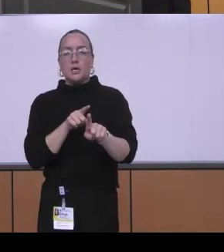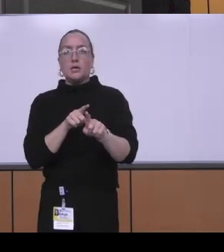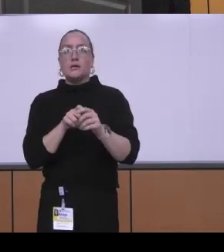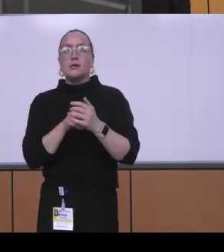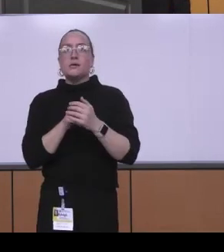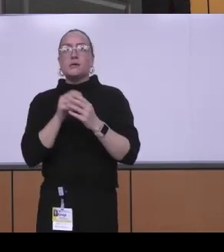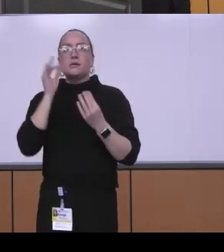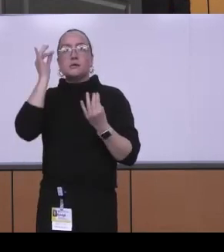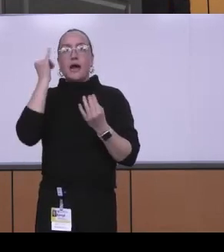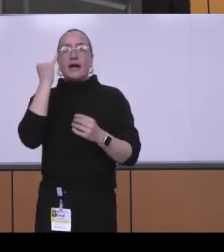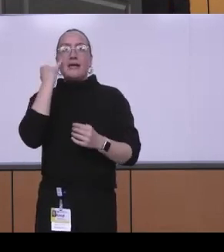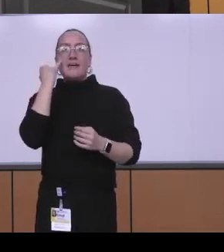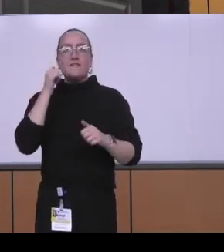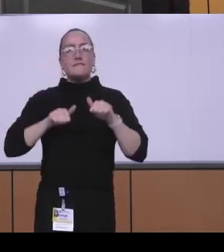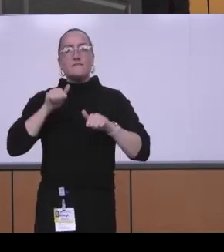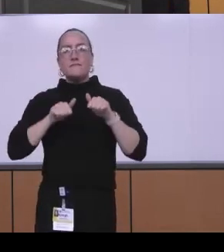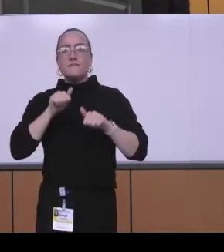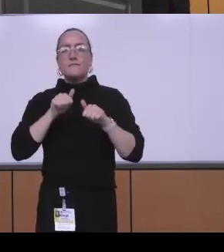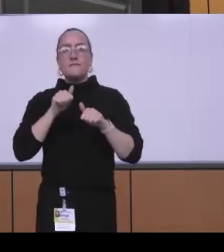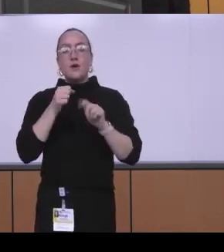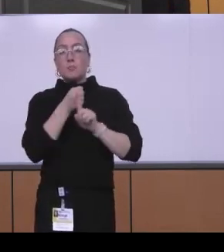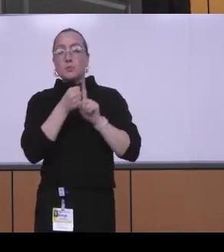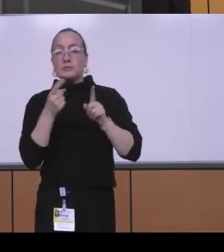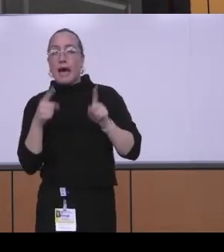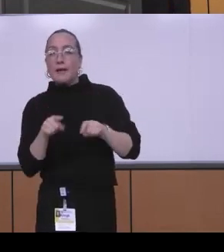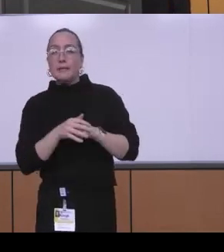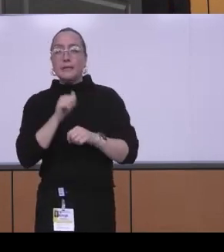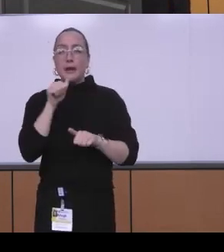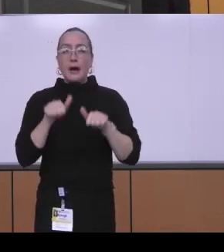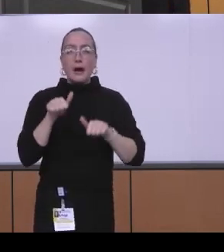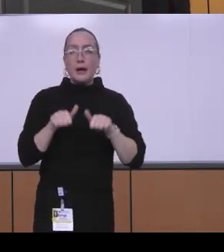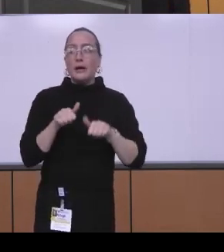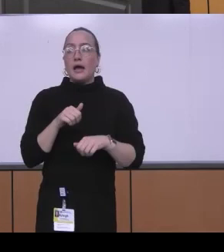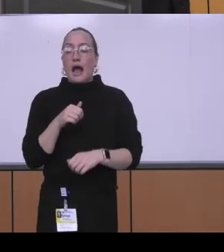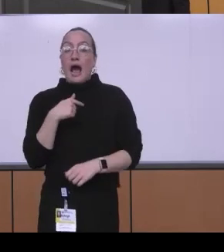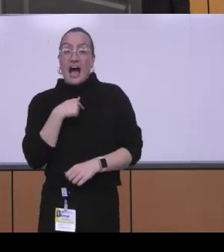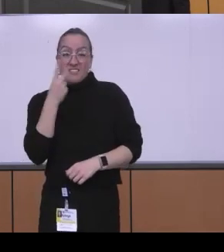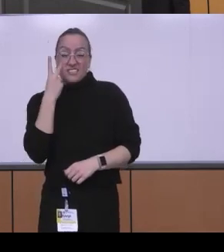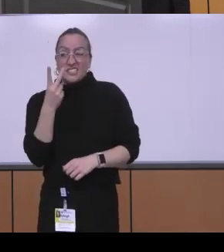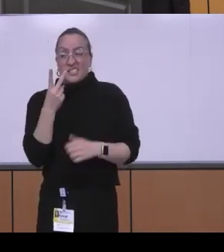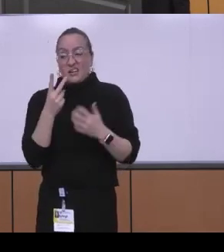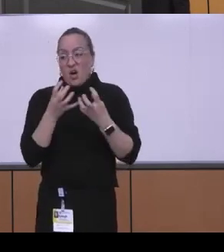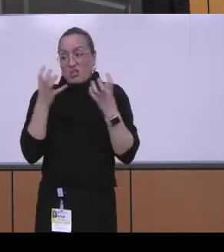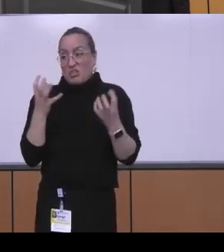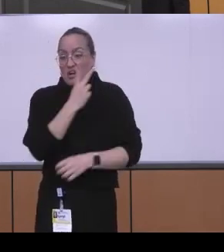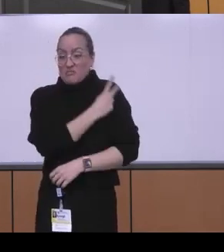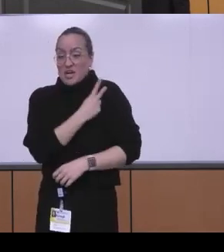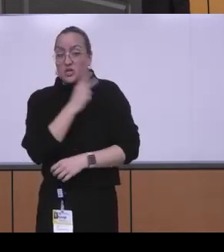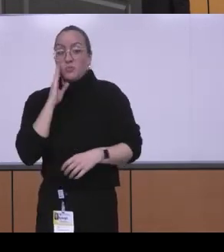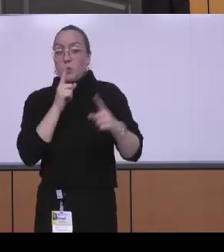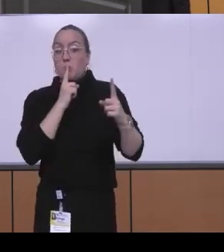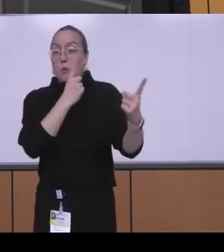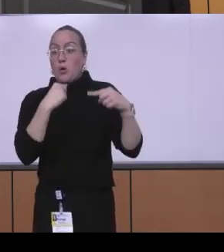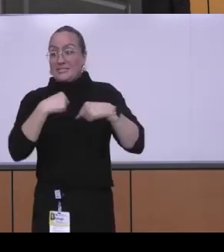of if abuse is happening. And I personally have encountered a lot of patients who report something to me that